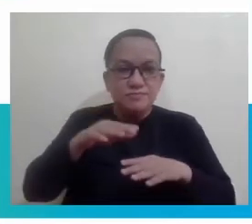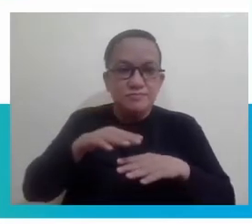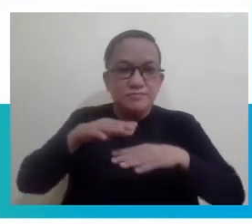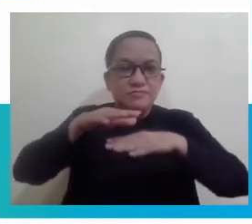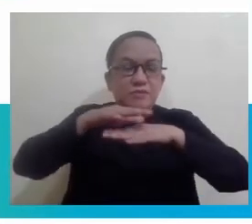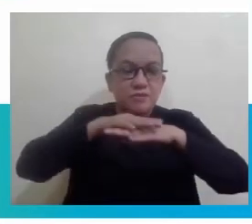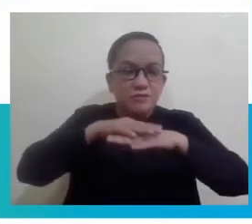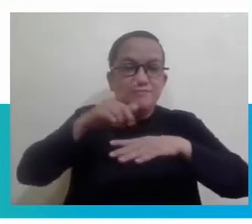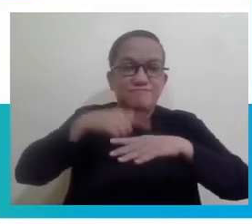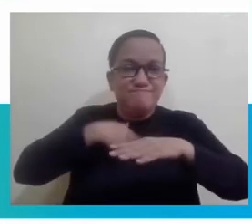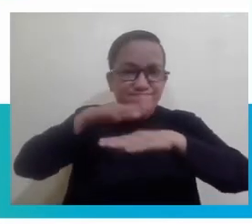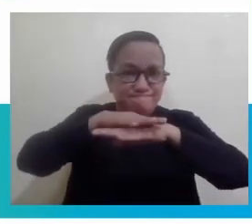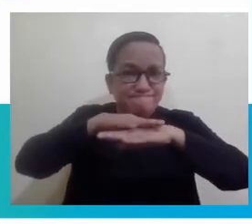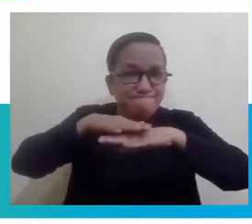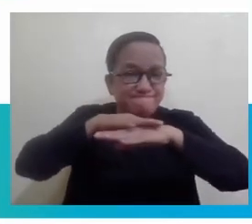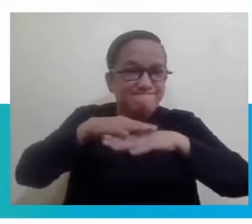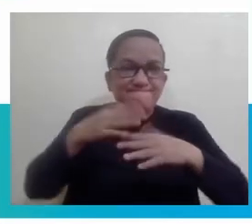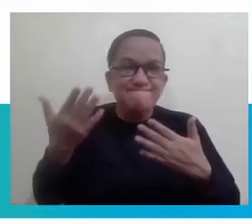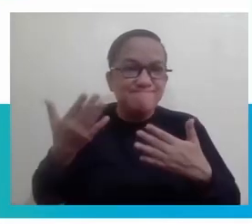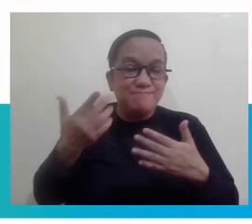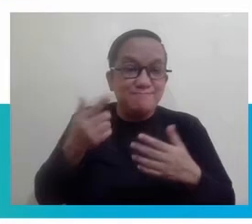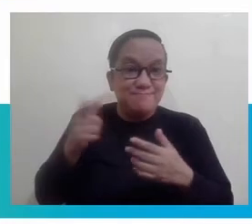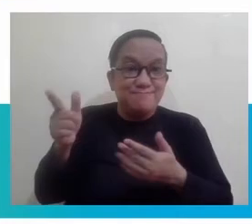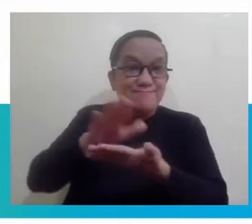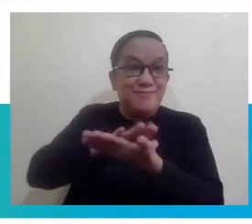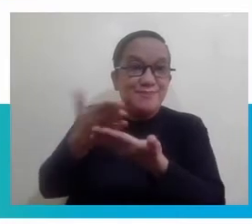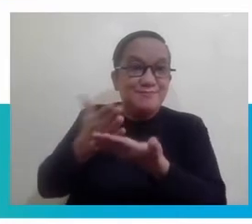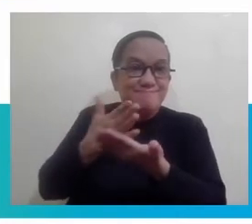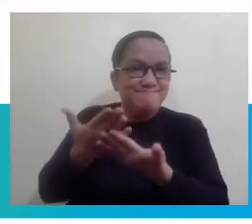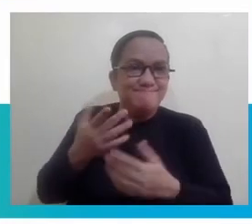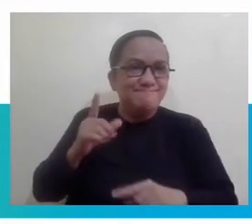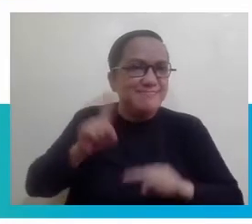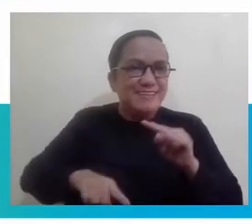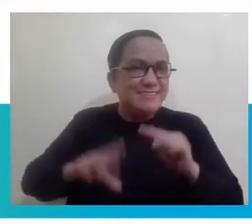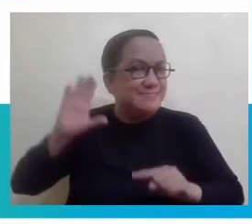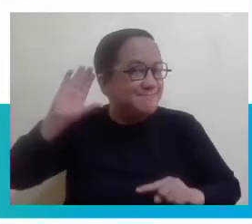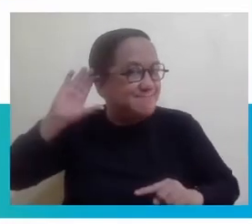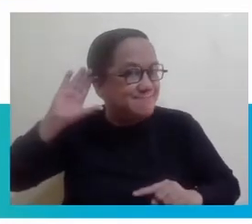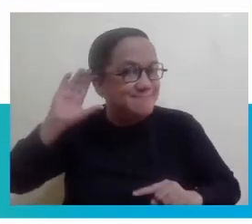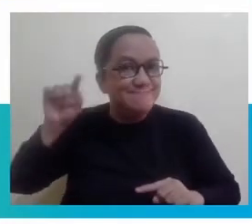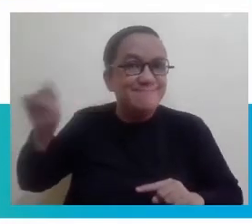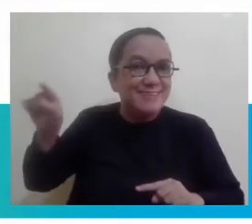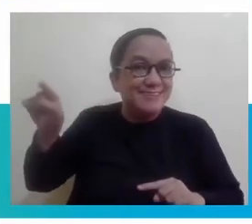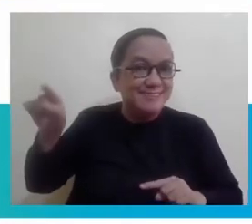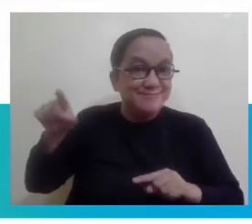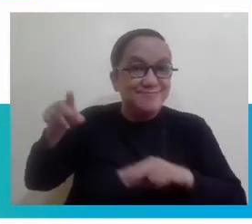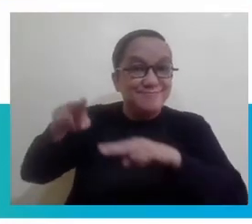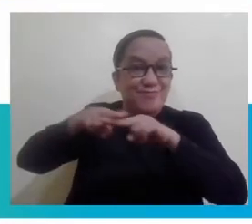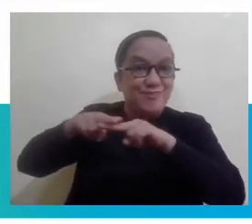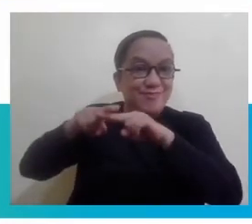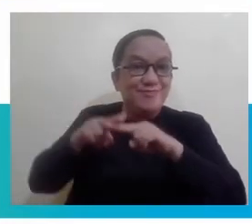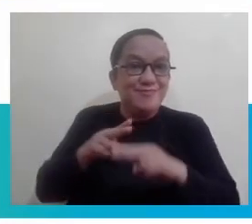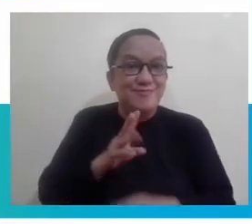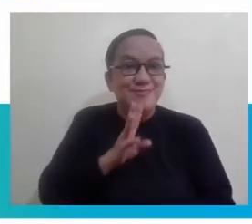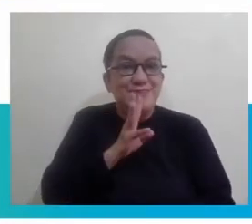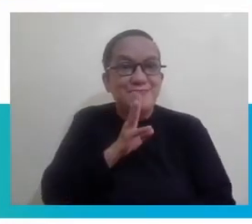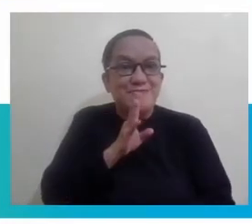Pacific. So collaboration and working together has been one of our intentional